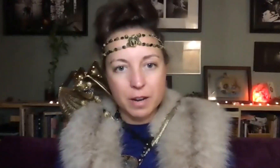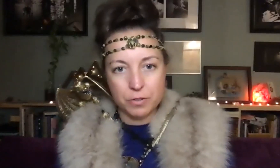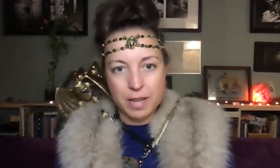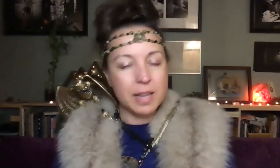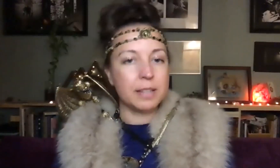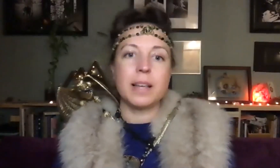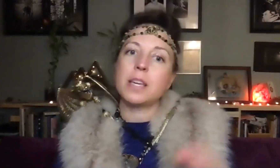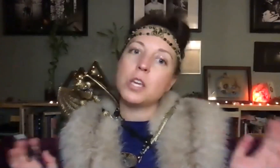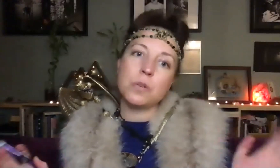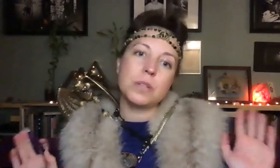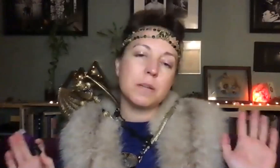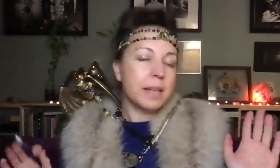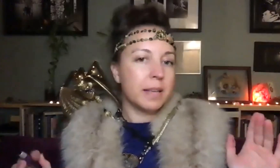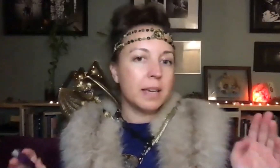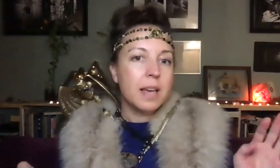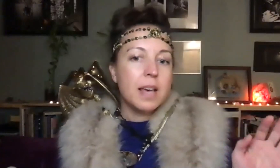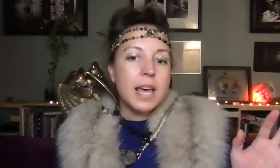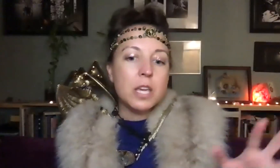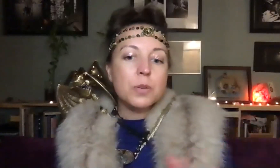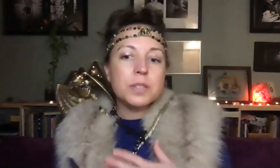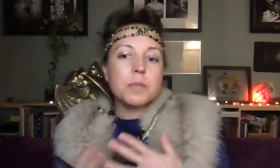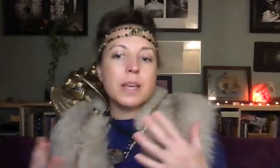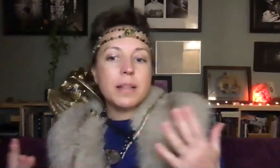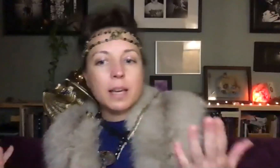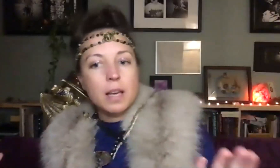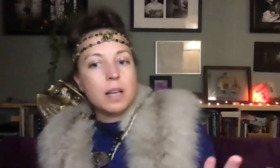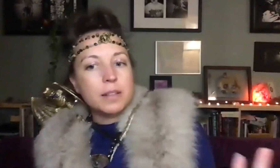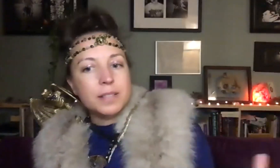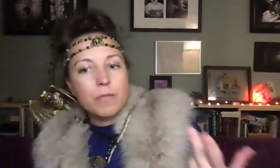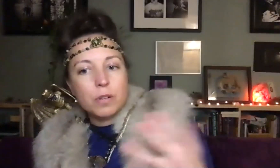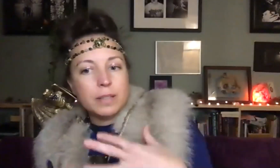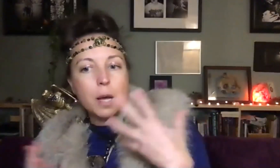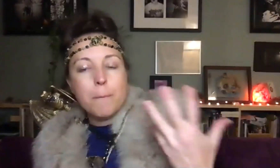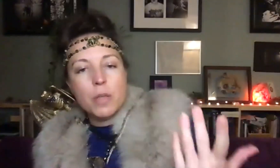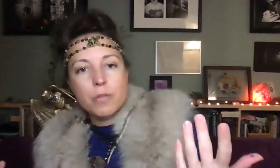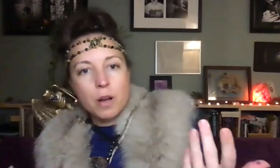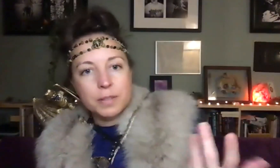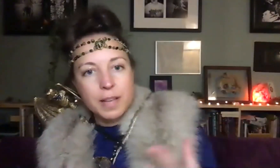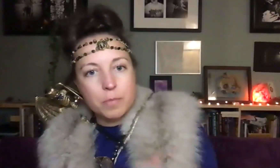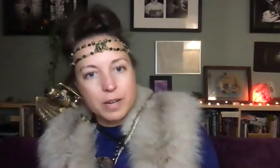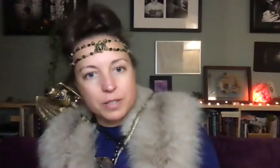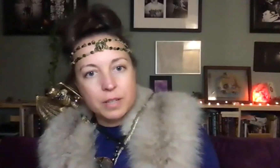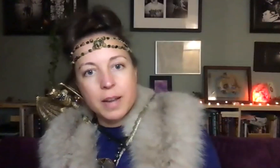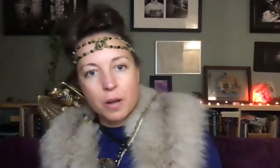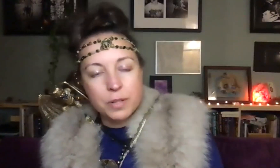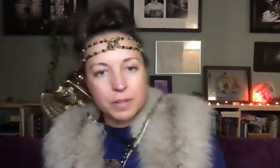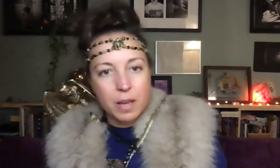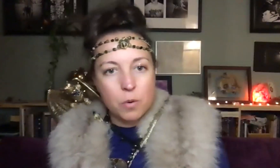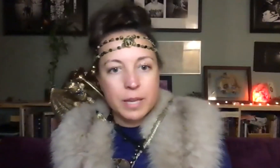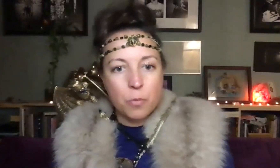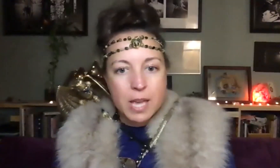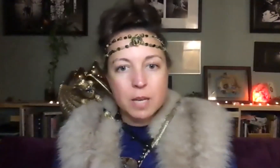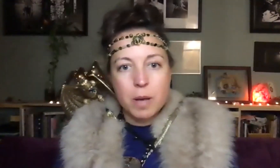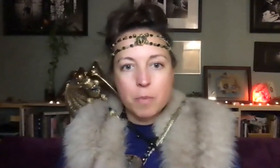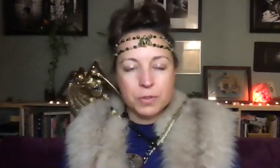entire country. It is like huge and amazing. It used to be like a month-long celebration. Now it's like